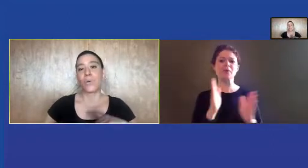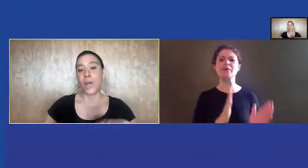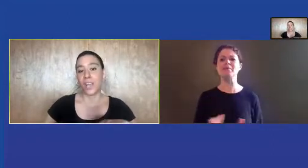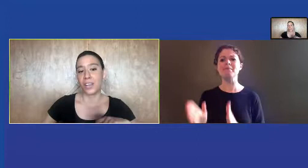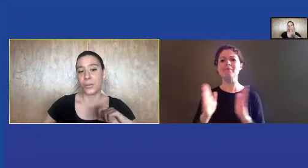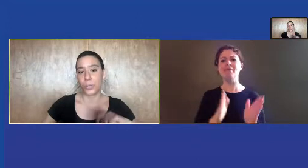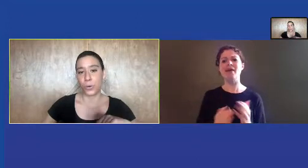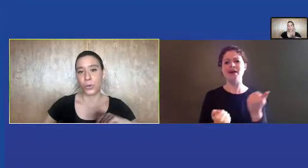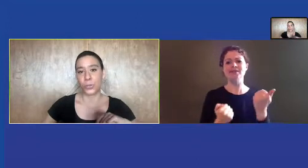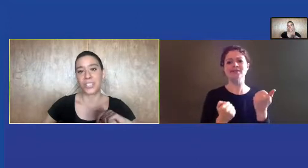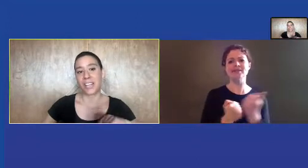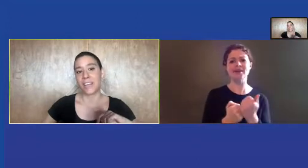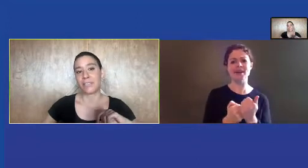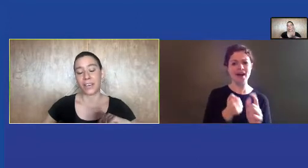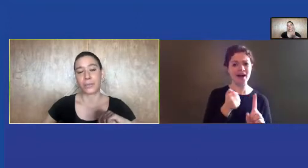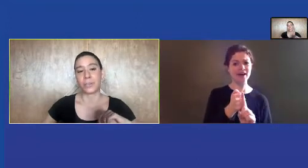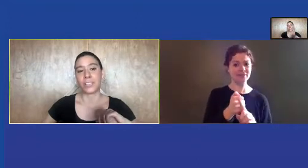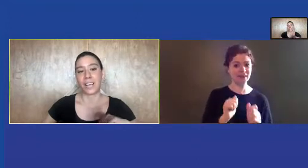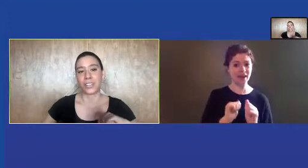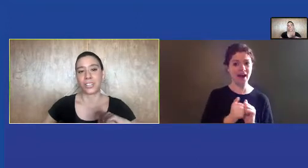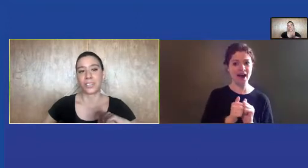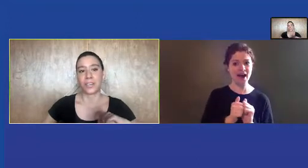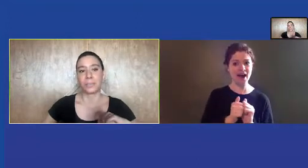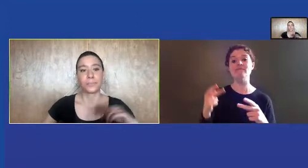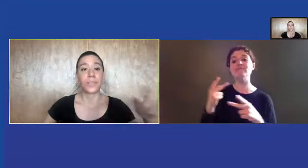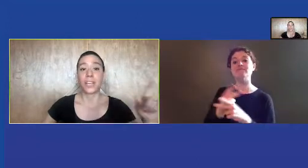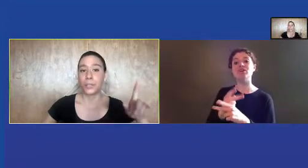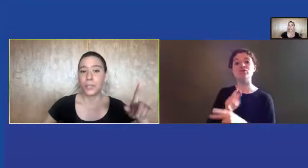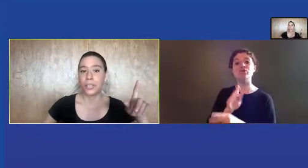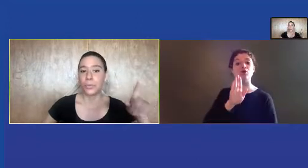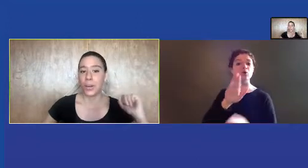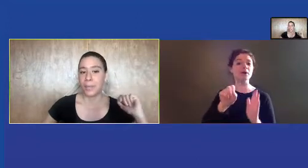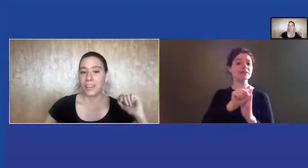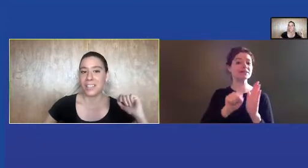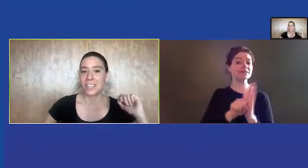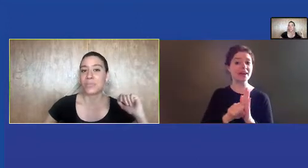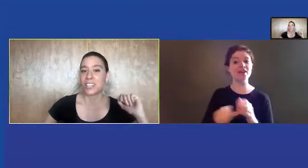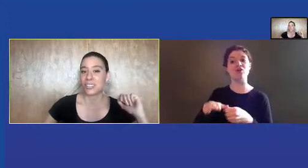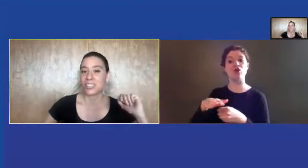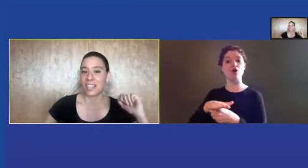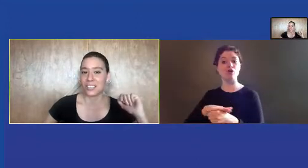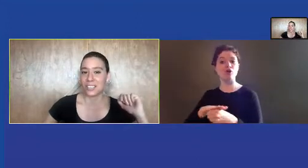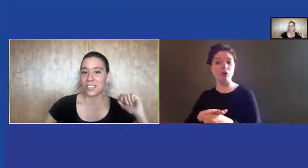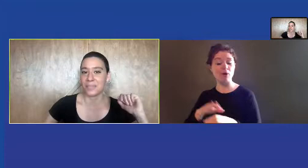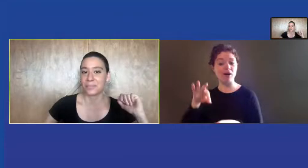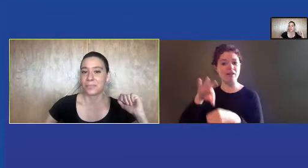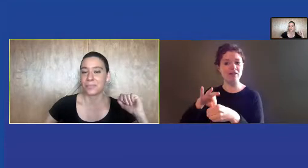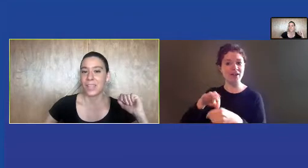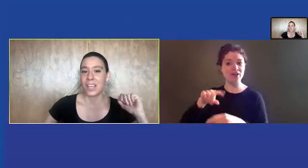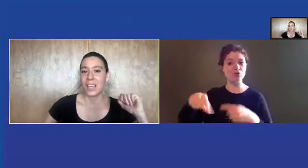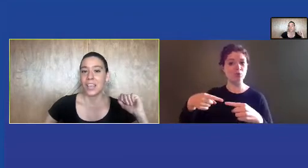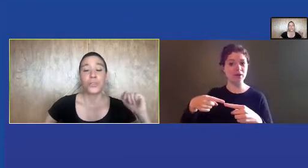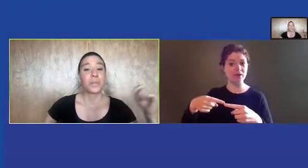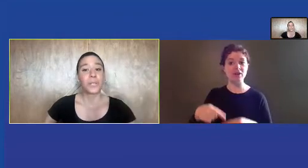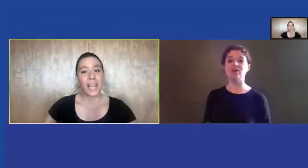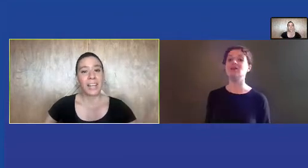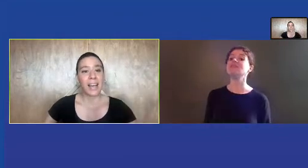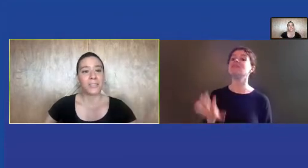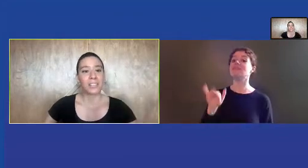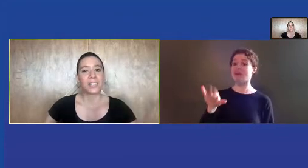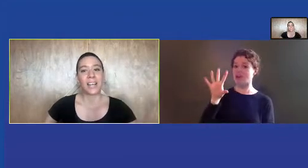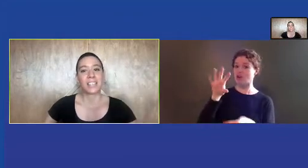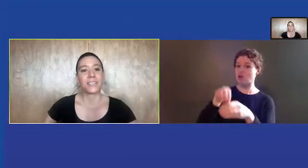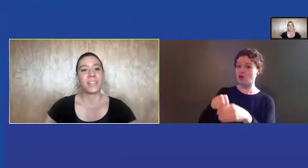finding out when your local, state, and federal elections are, including your primaries and special elections. You can